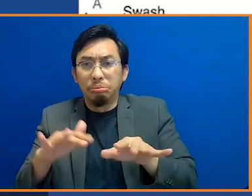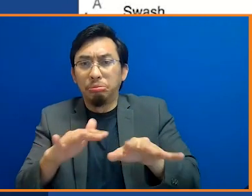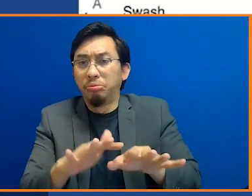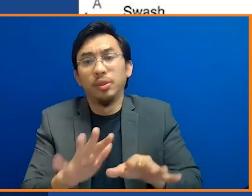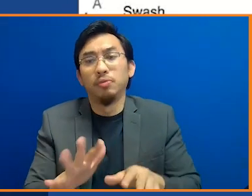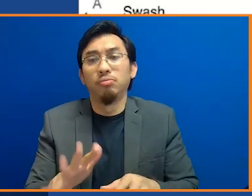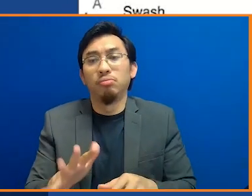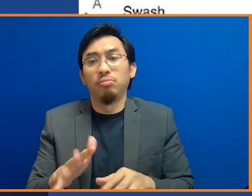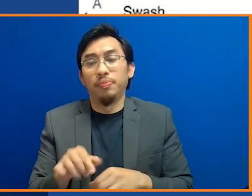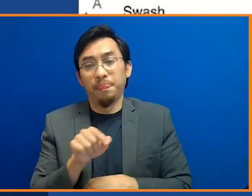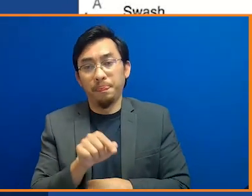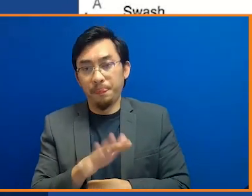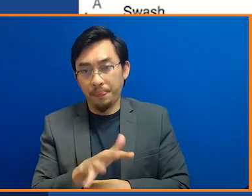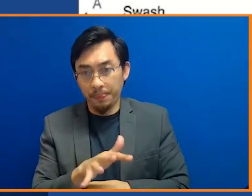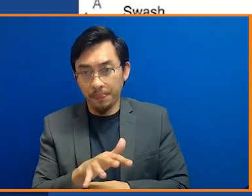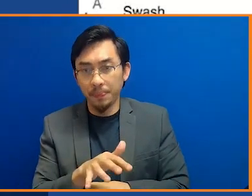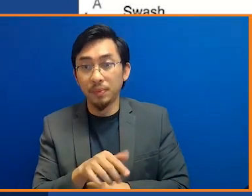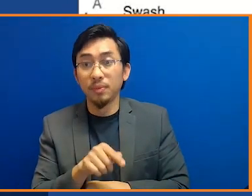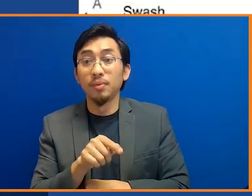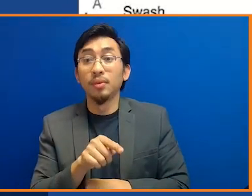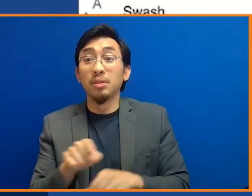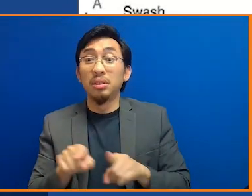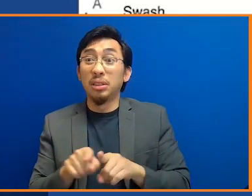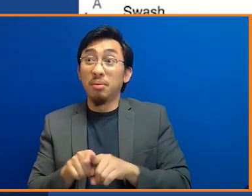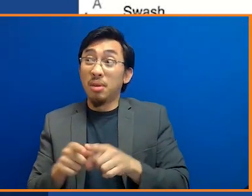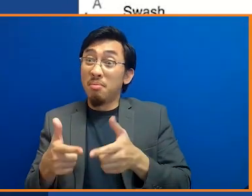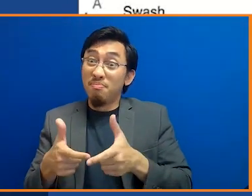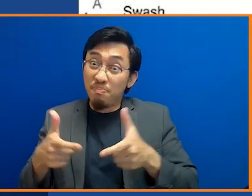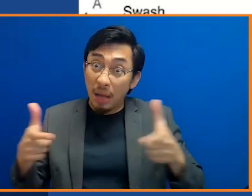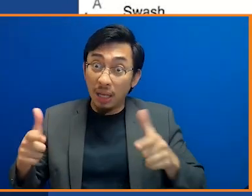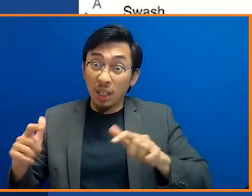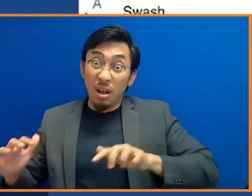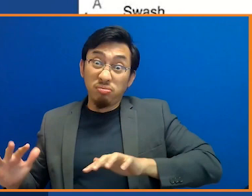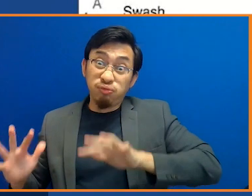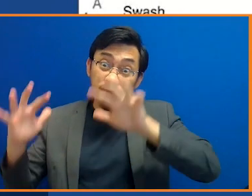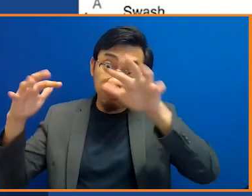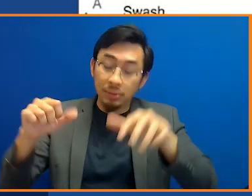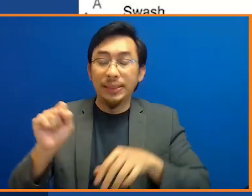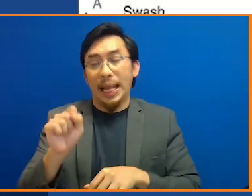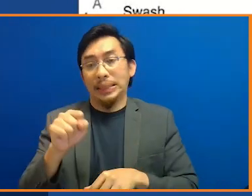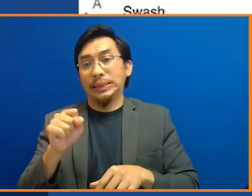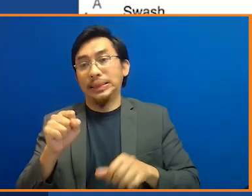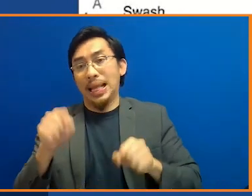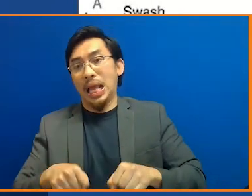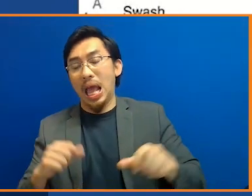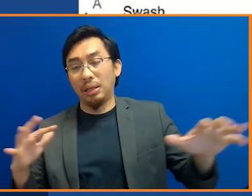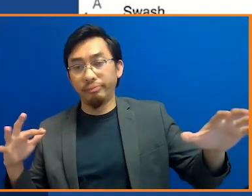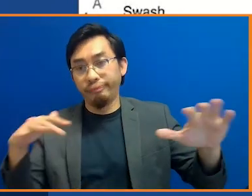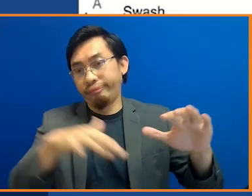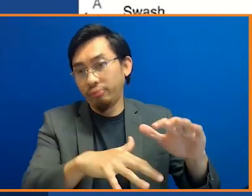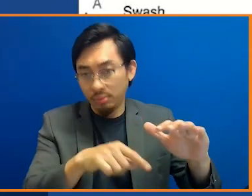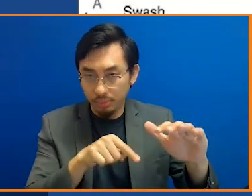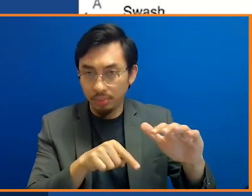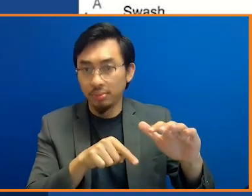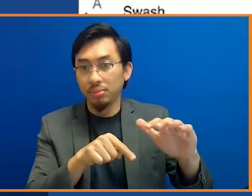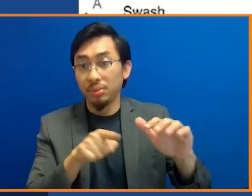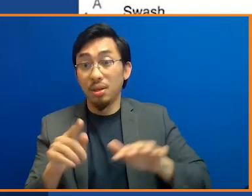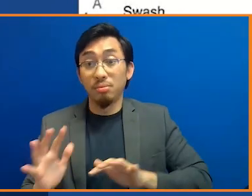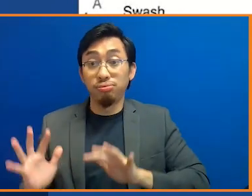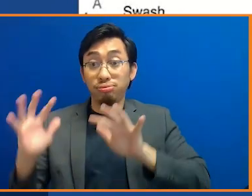wave that generated by wind, but only extreme wave like tsunamis. So what happened if tsunami